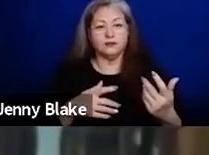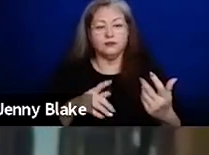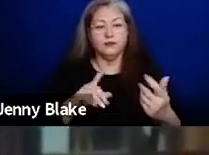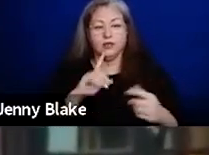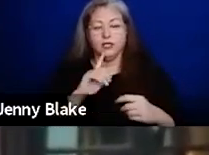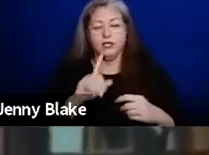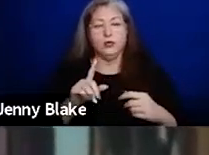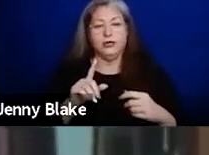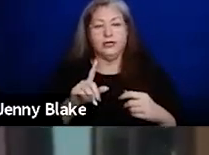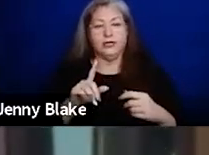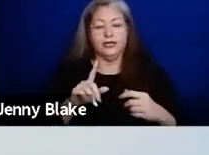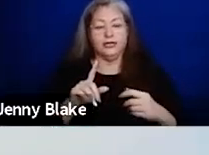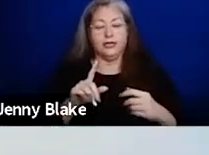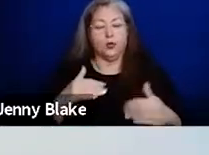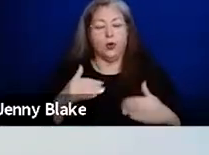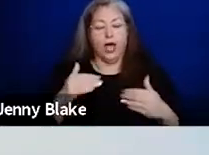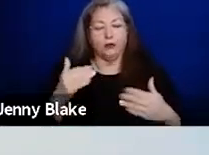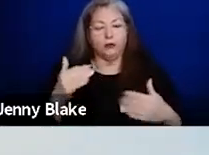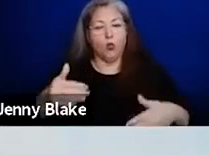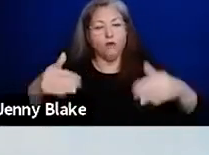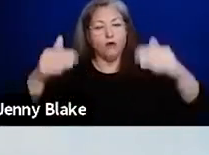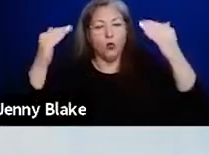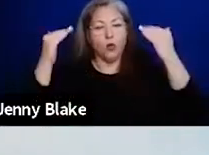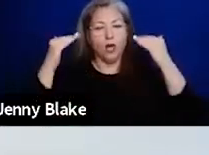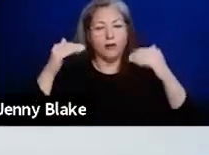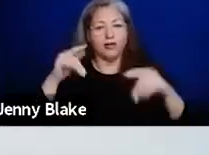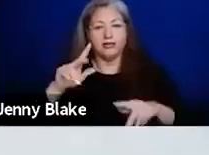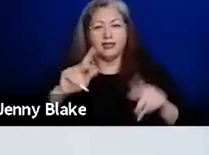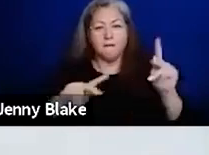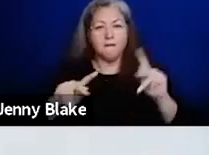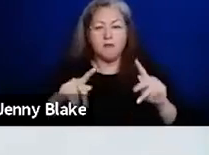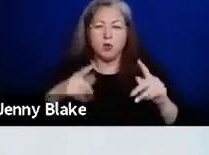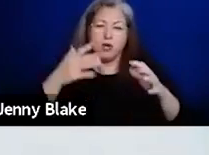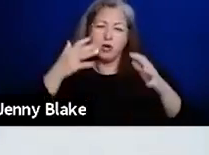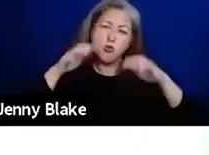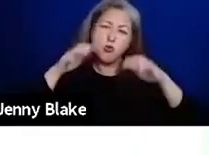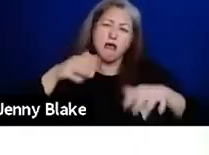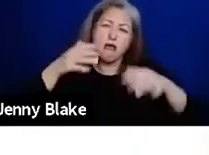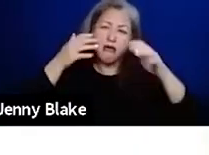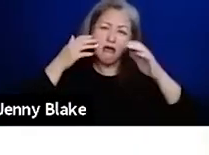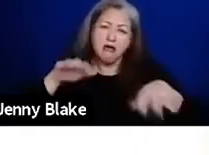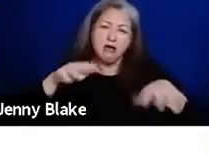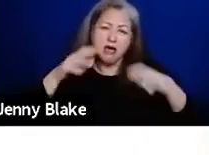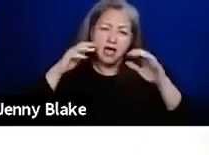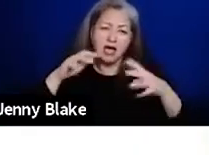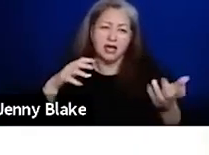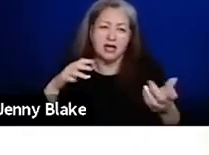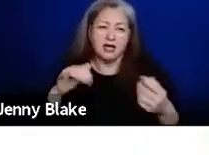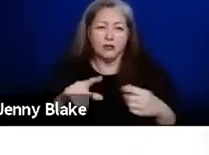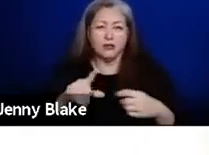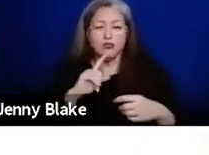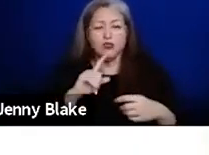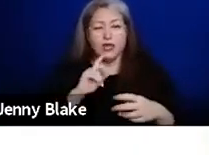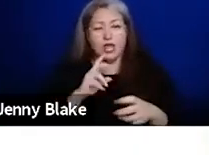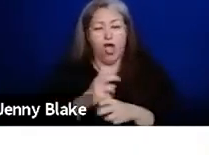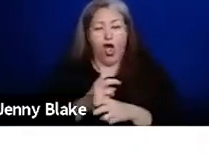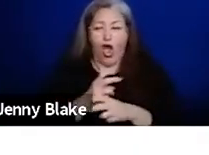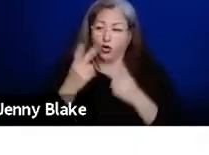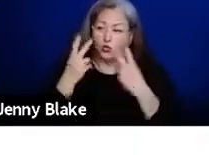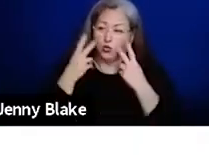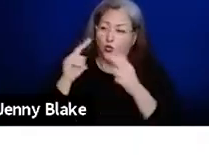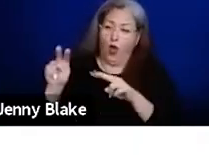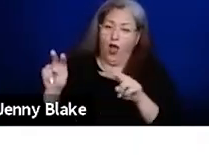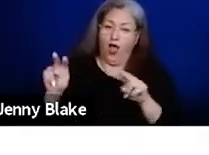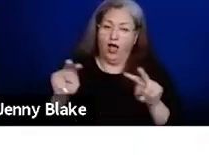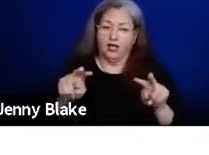a overwhelming day, and people were just crying everywhere. It was really hard to watch that,